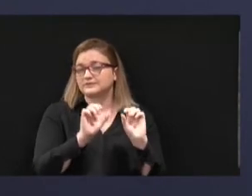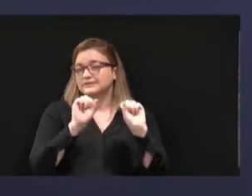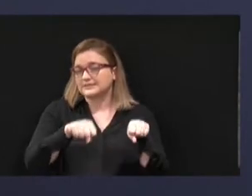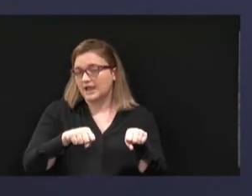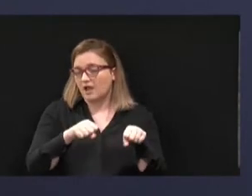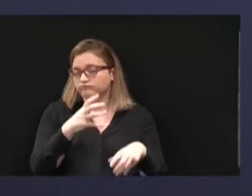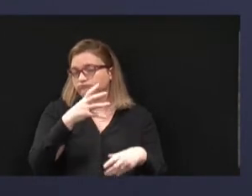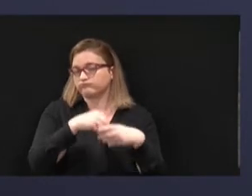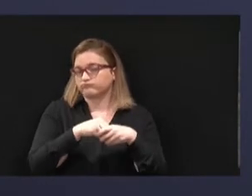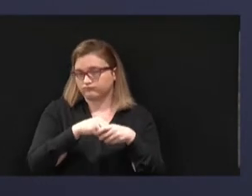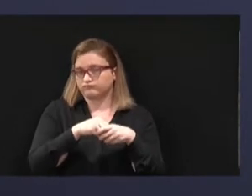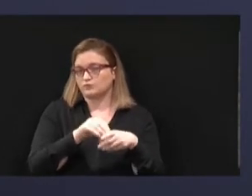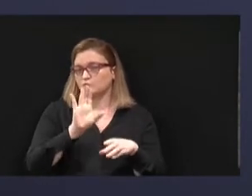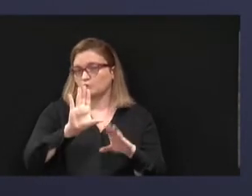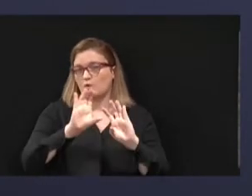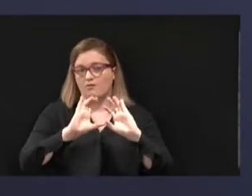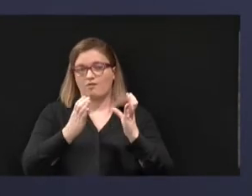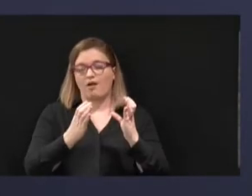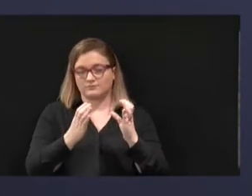whole class.